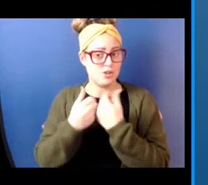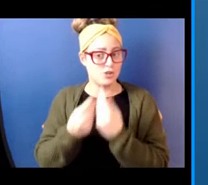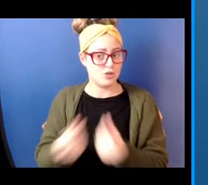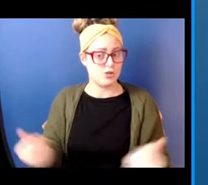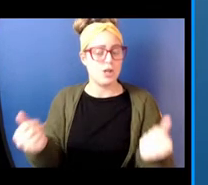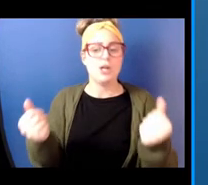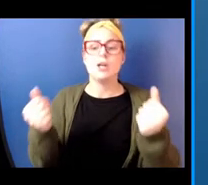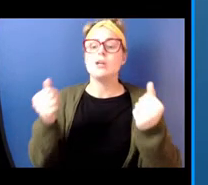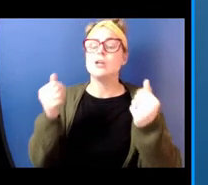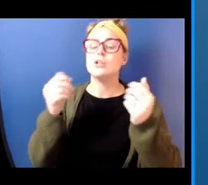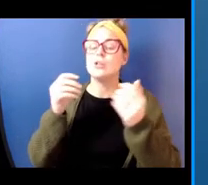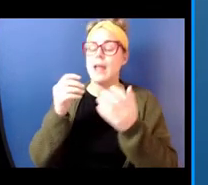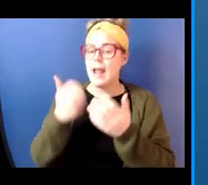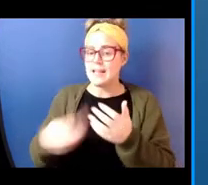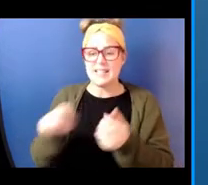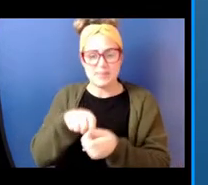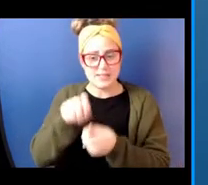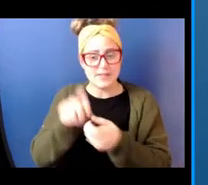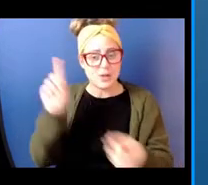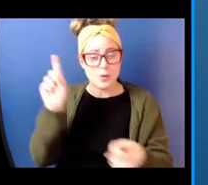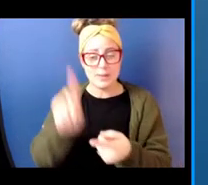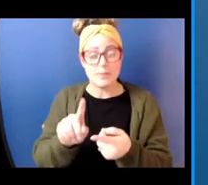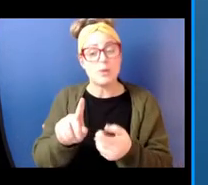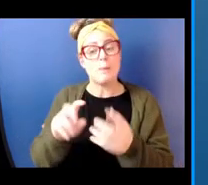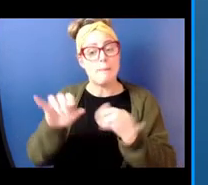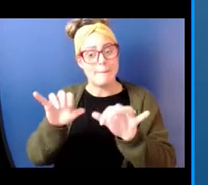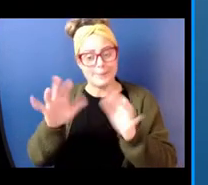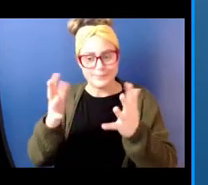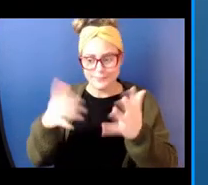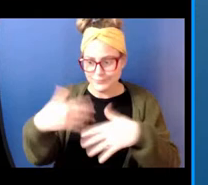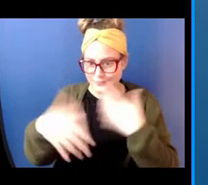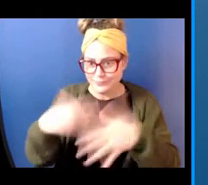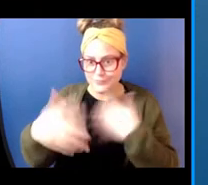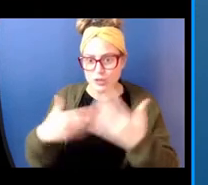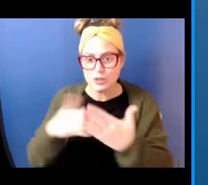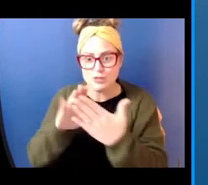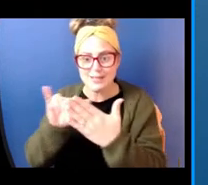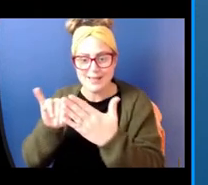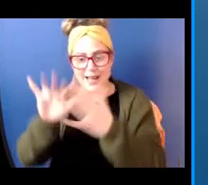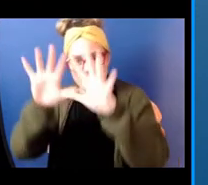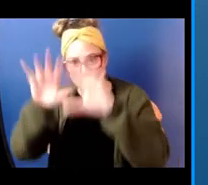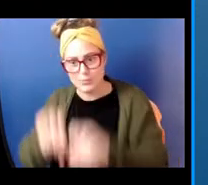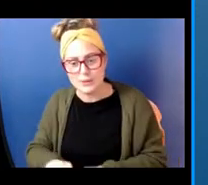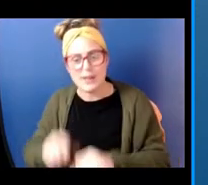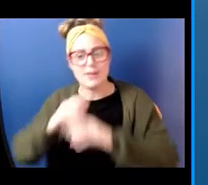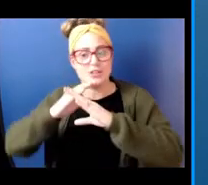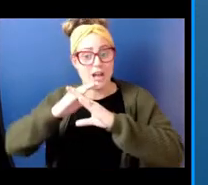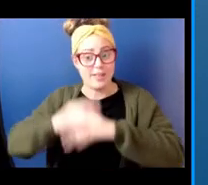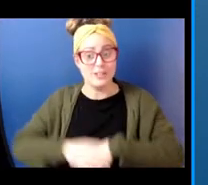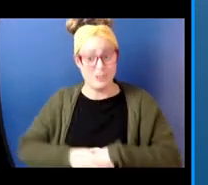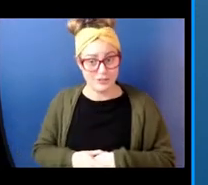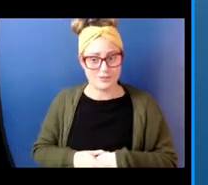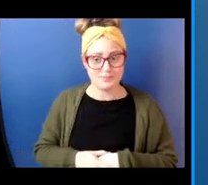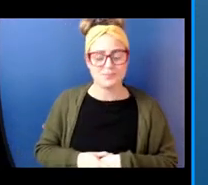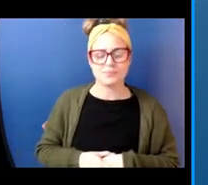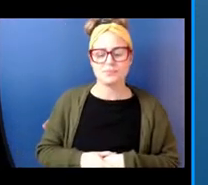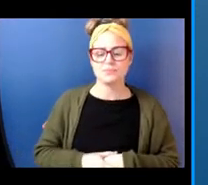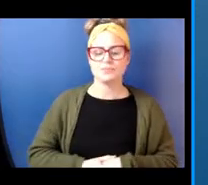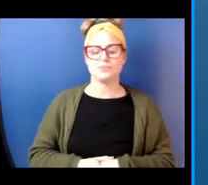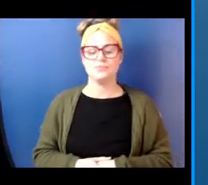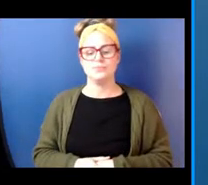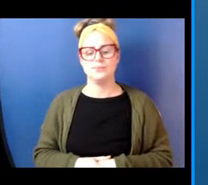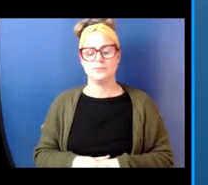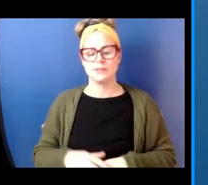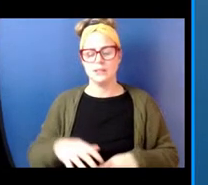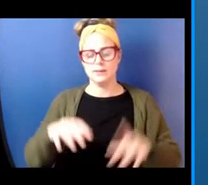specific remedial measures needed to address a challenge regulation 3.4 Point G